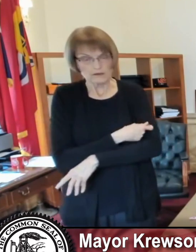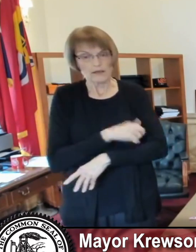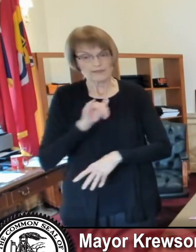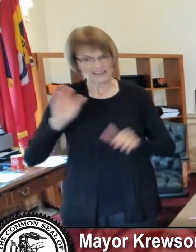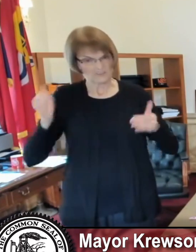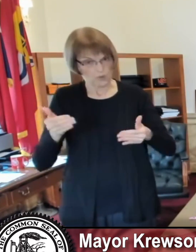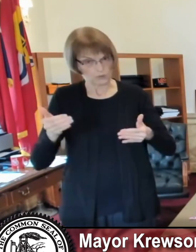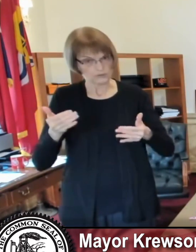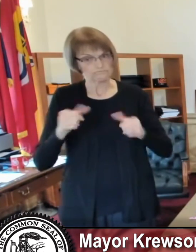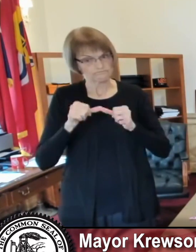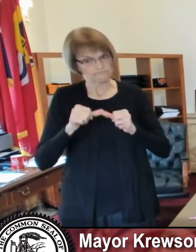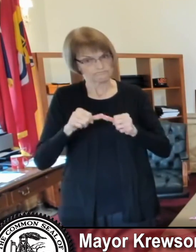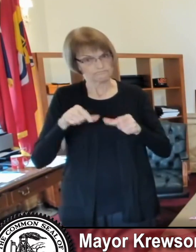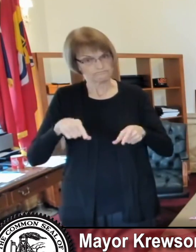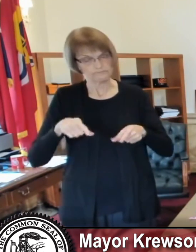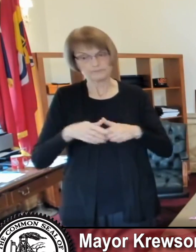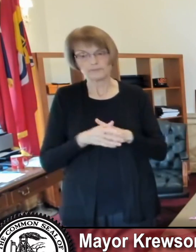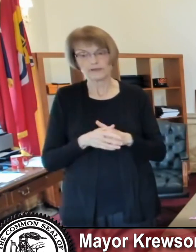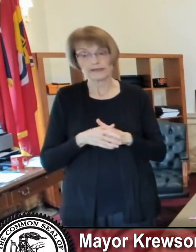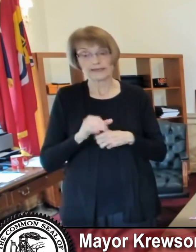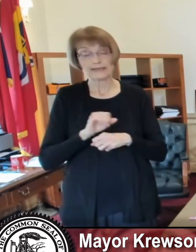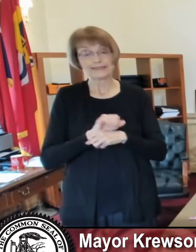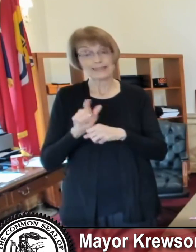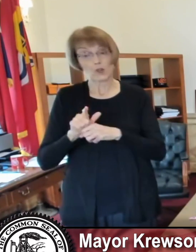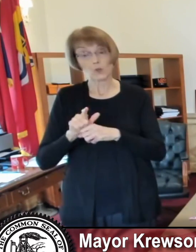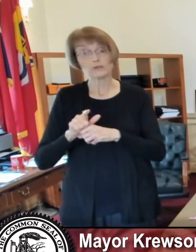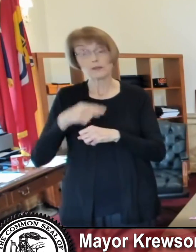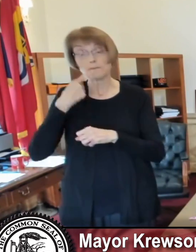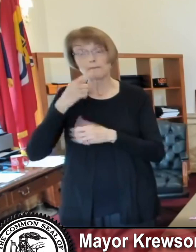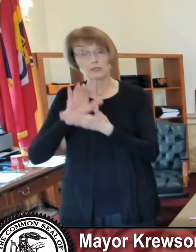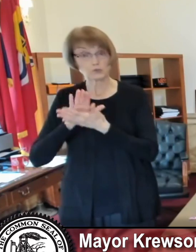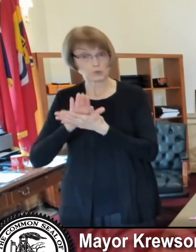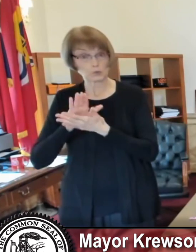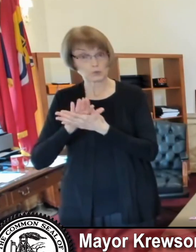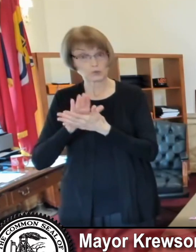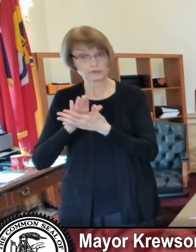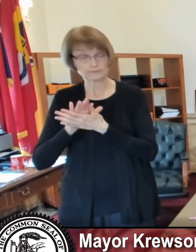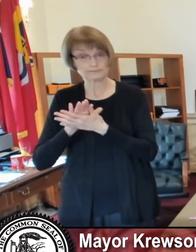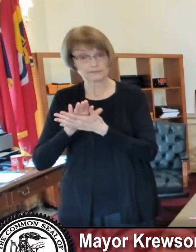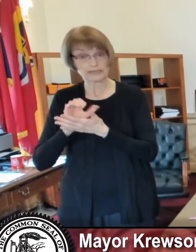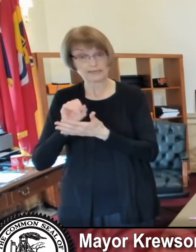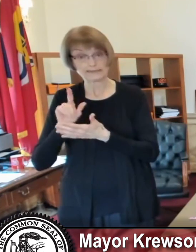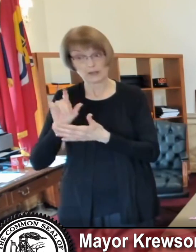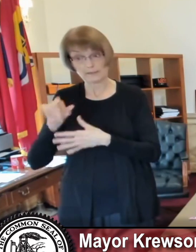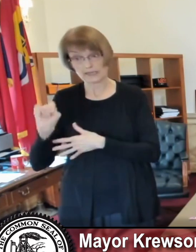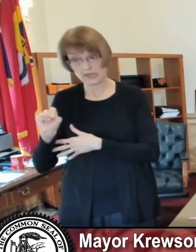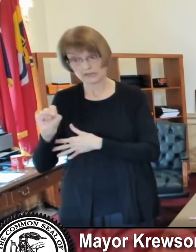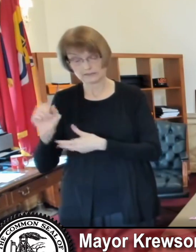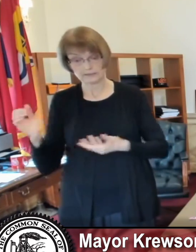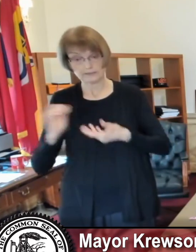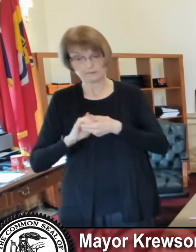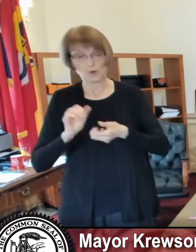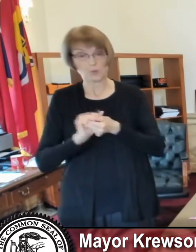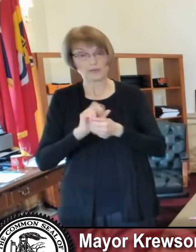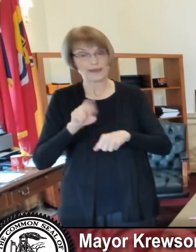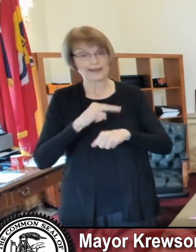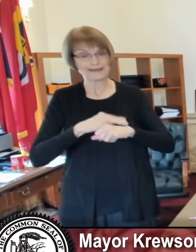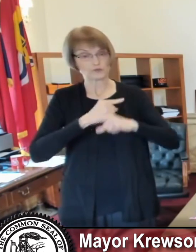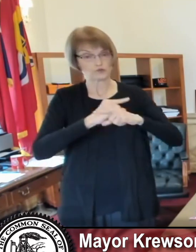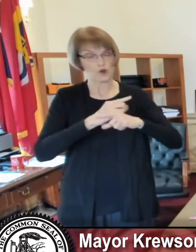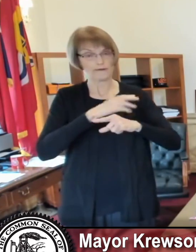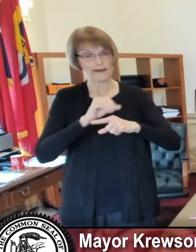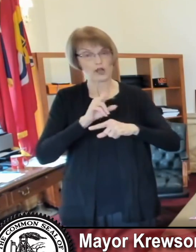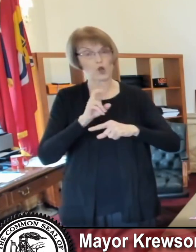our focus. Now, St. Louis Public Schools are partnering with the National Guard and with the Urban